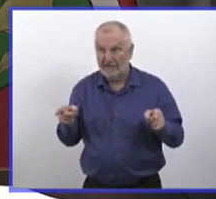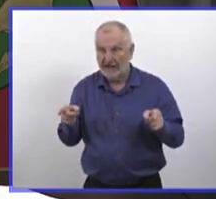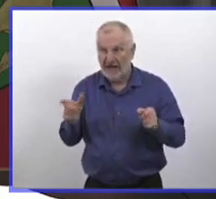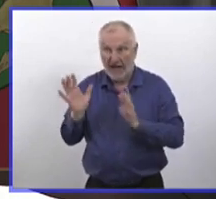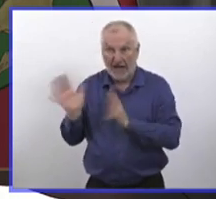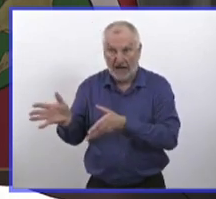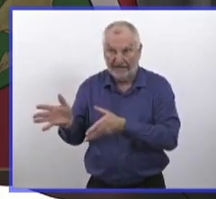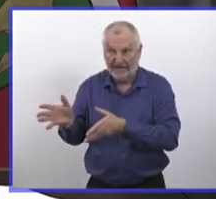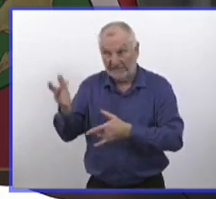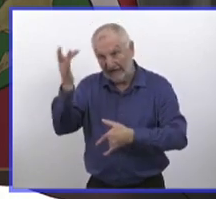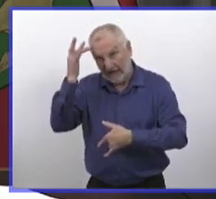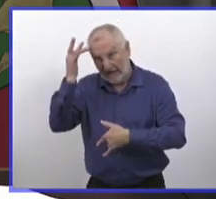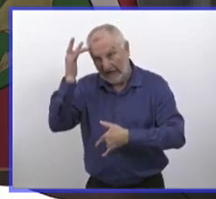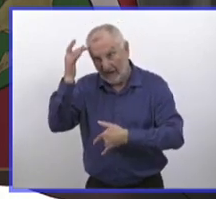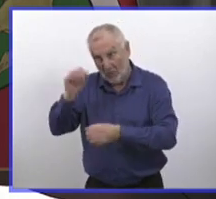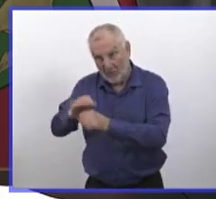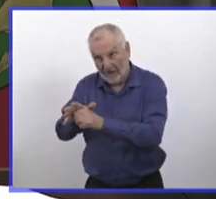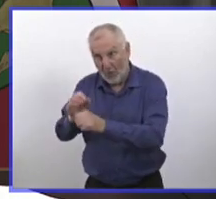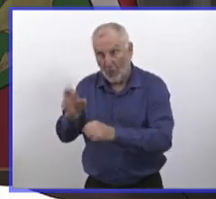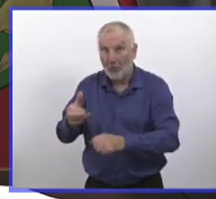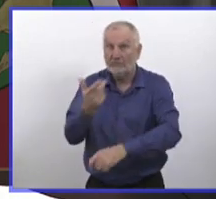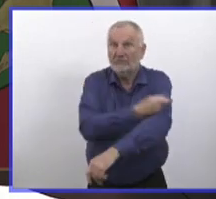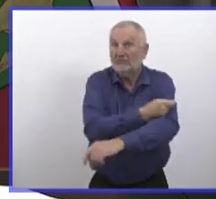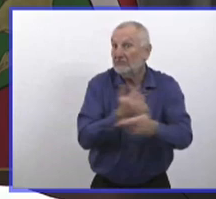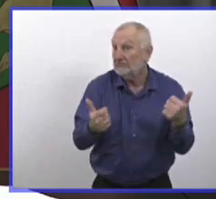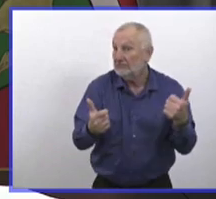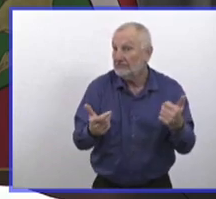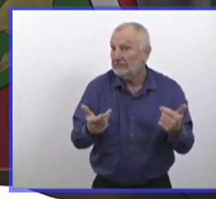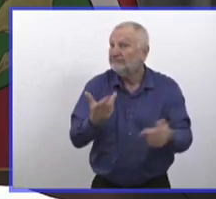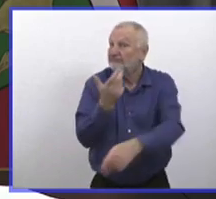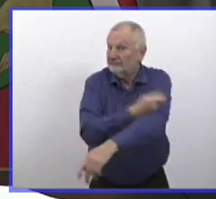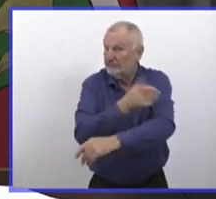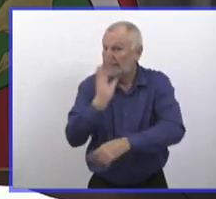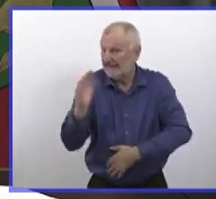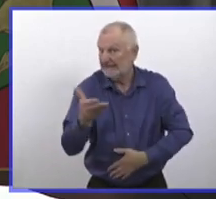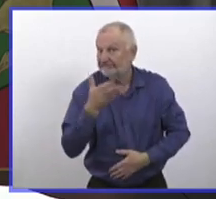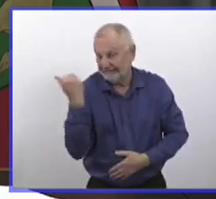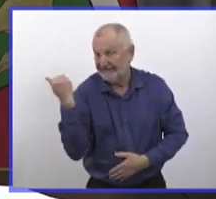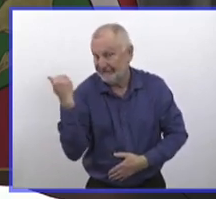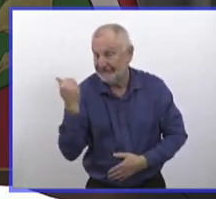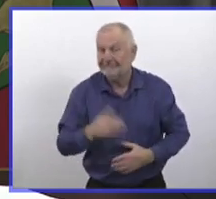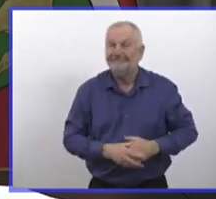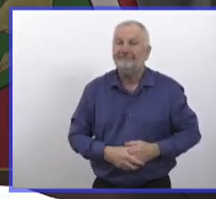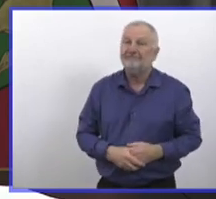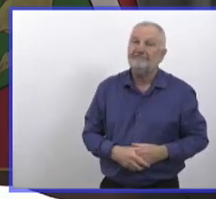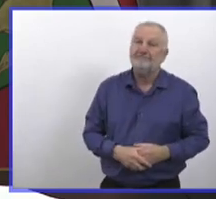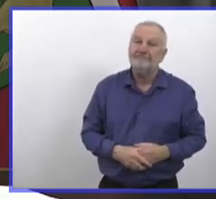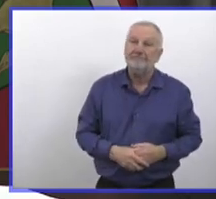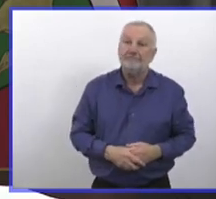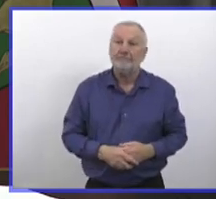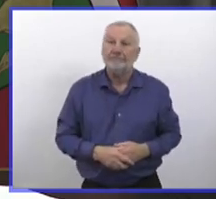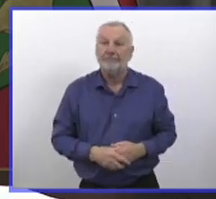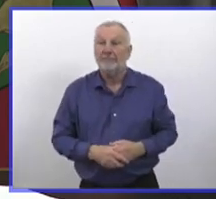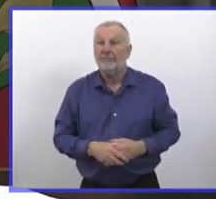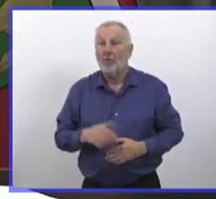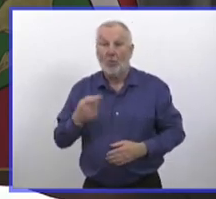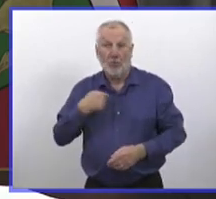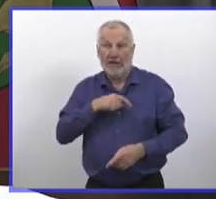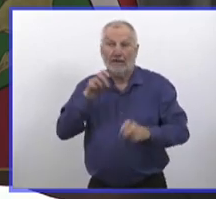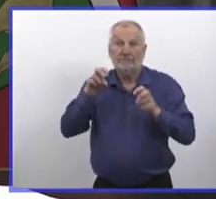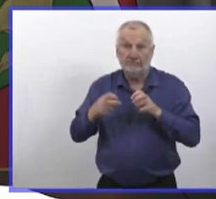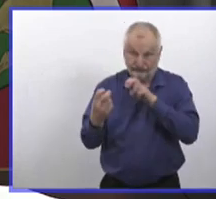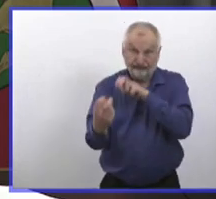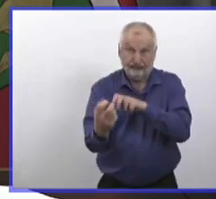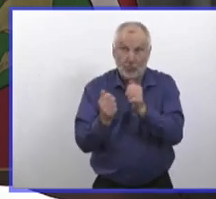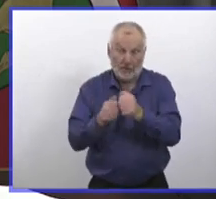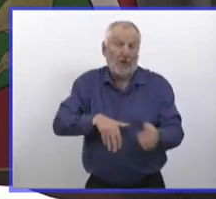virus. So we did this in consultation with several of the obstetricians that sit on our medical advisory